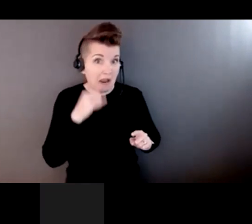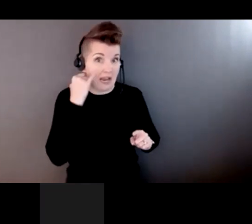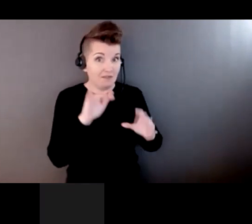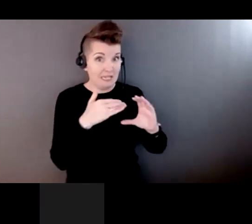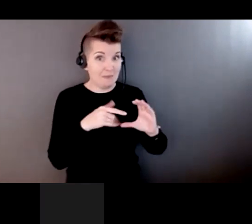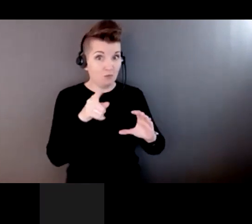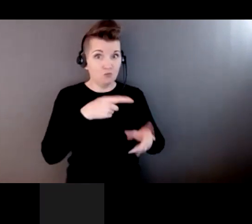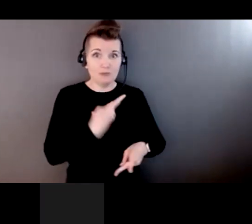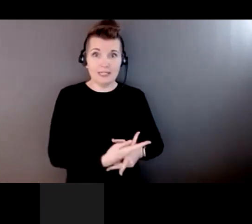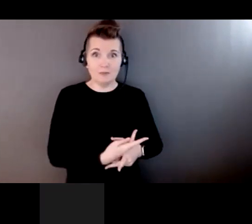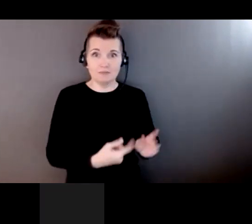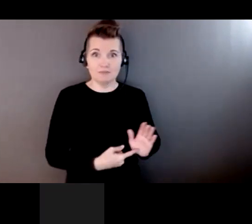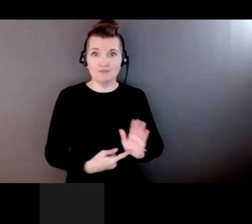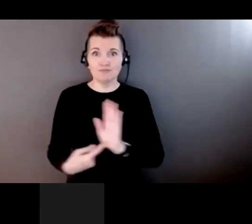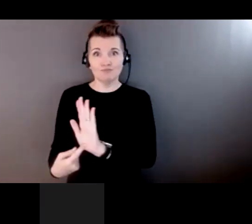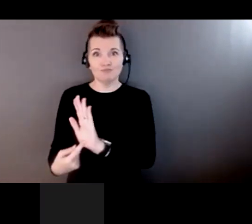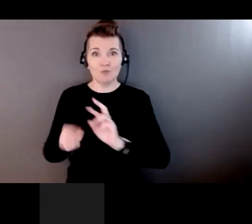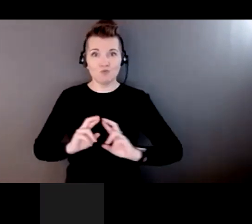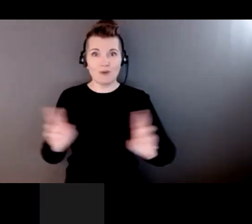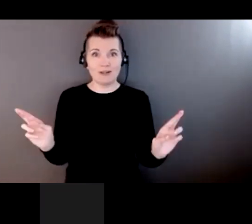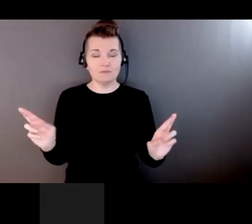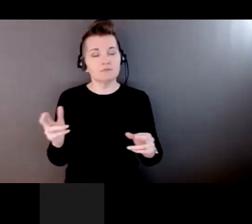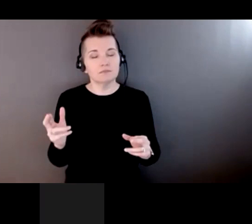So keeping what you have is the first thing I would say.